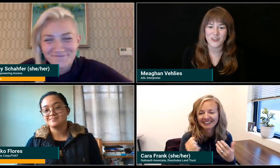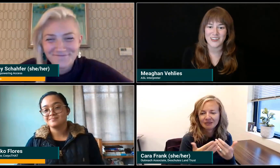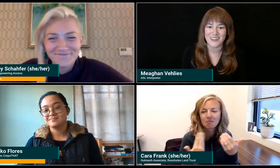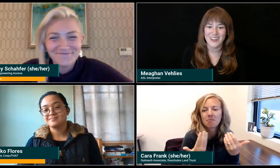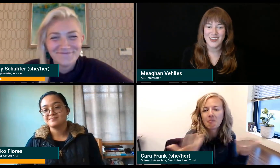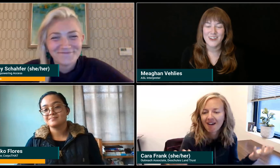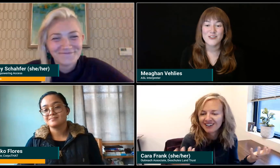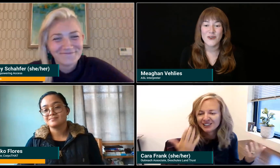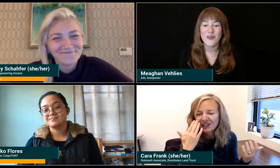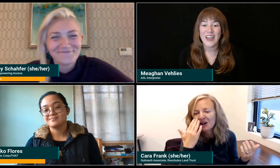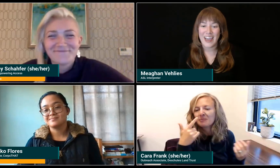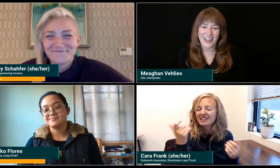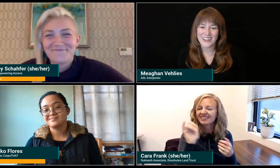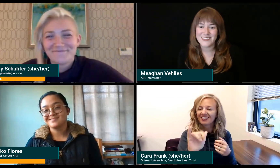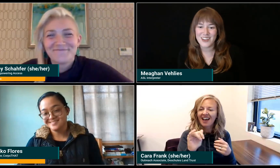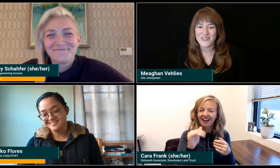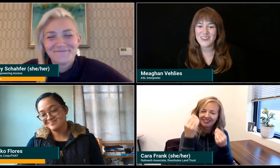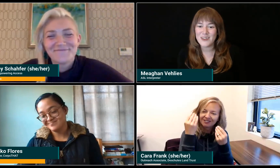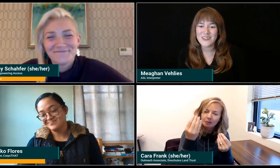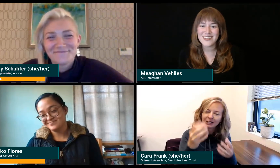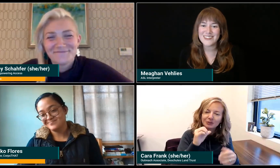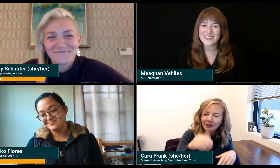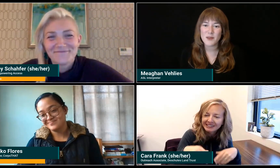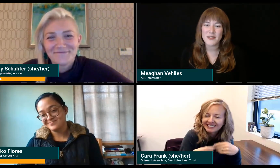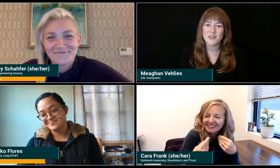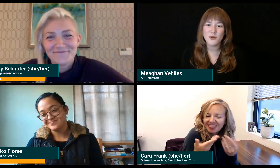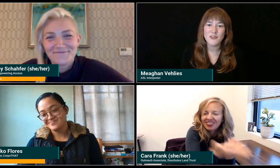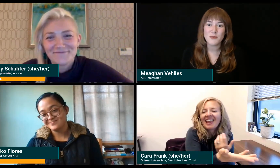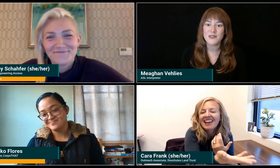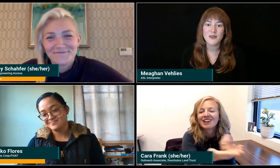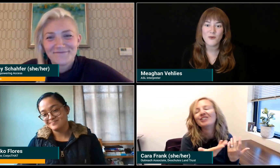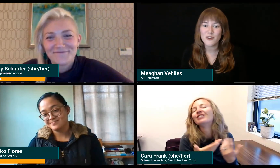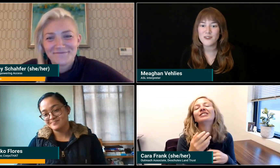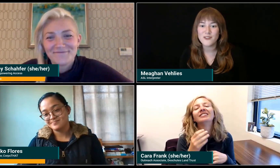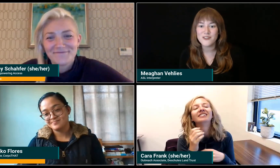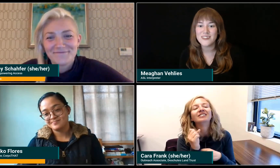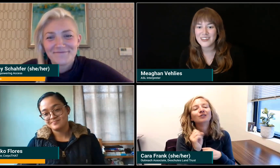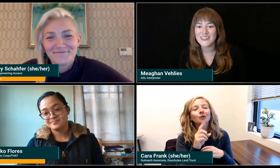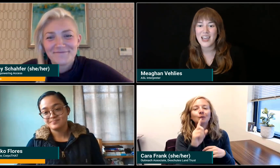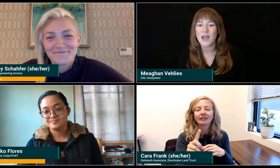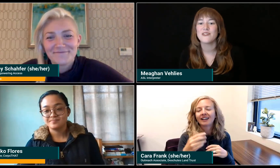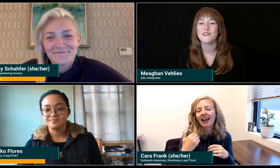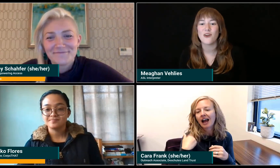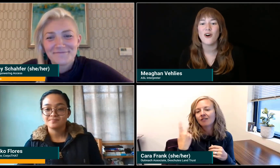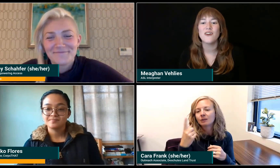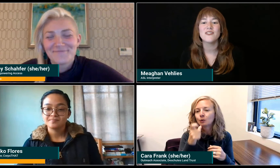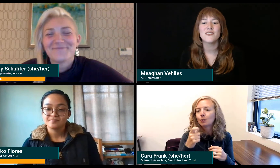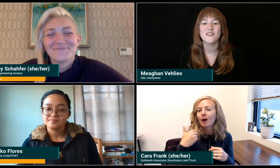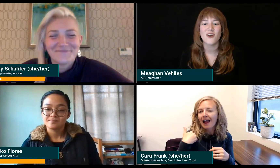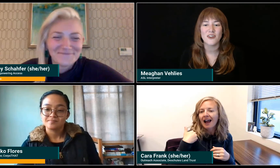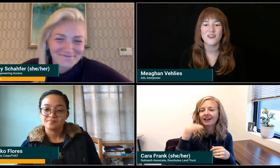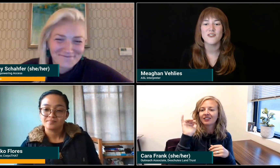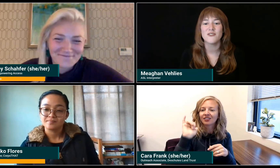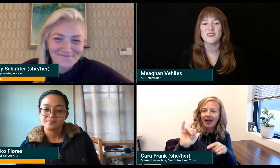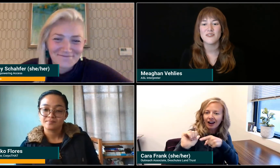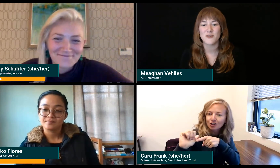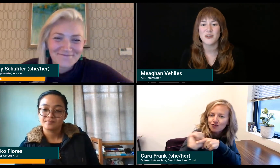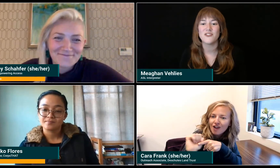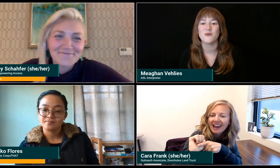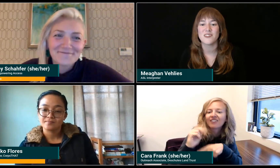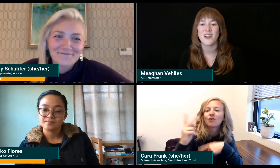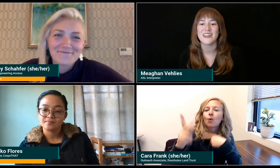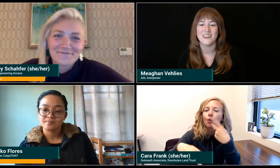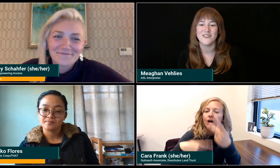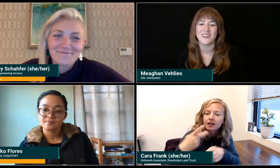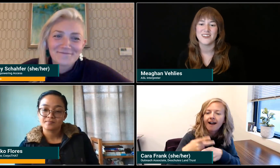doors creaking. So as a deaf kid, I wasn't getting scared by these movies because they weren't included in the captions. All the audio